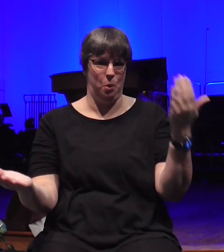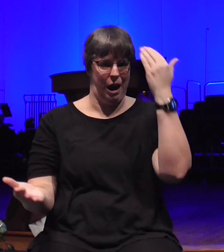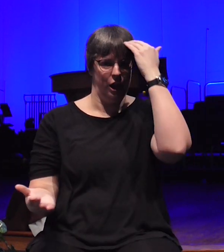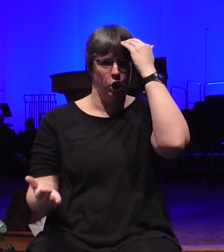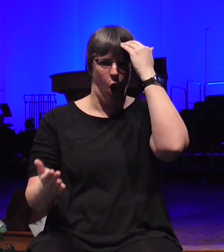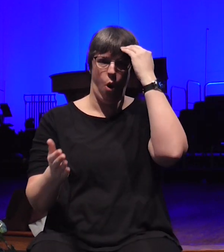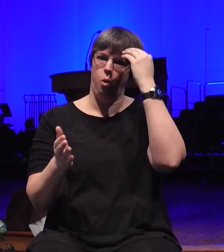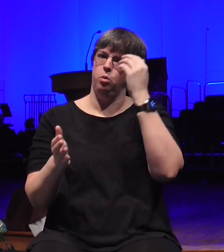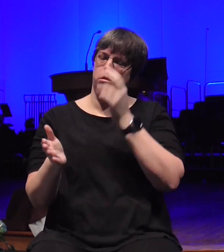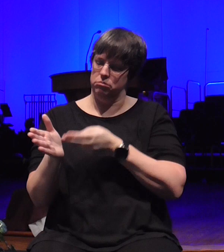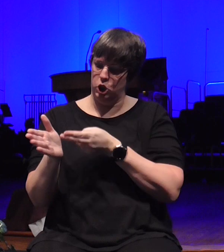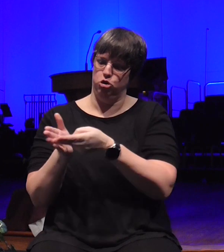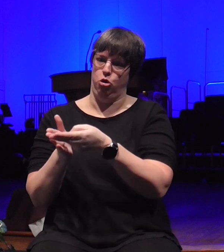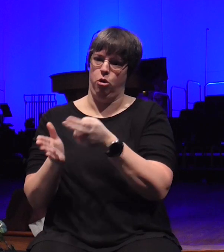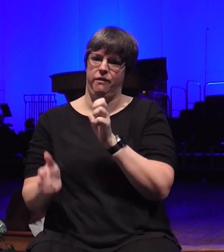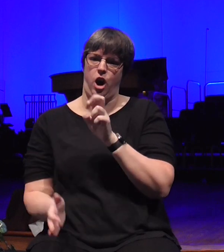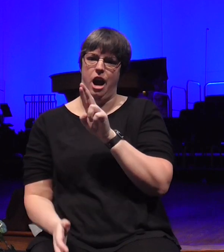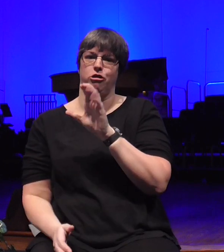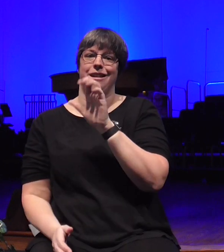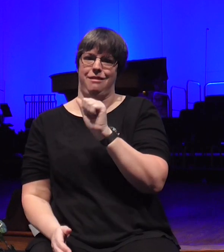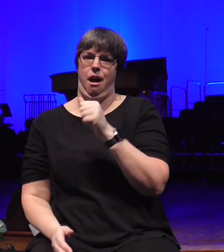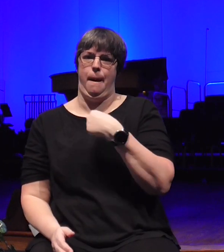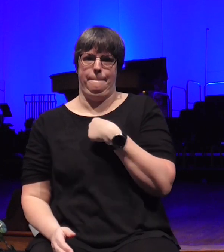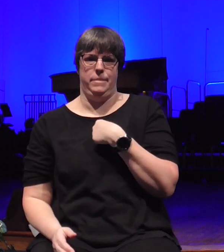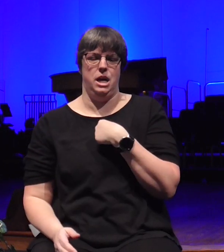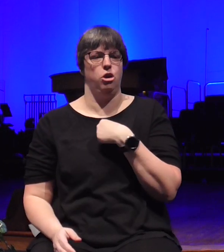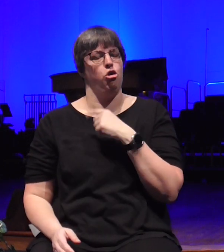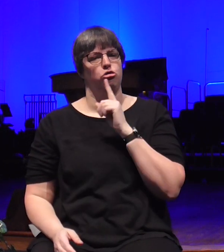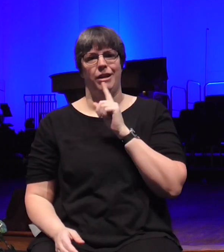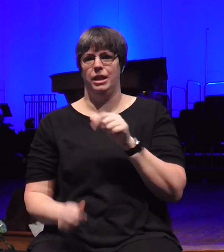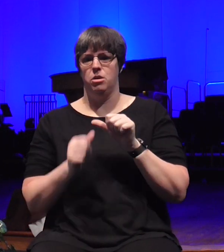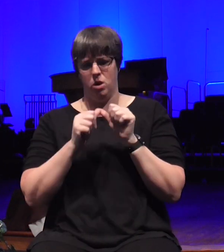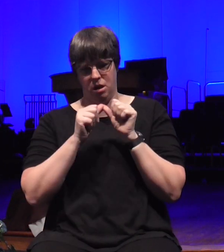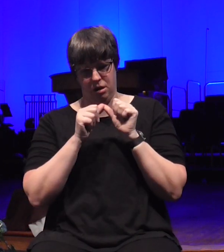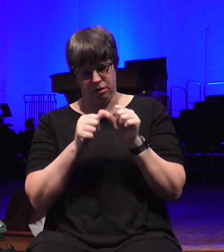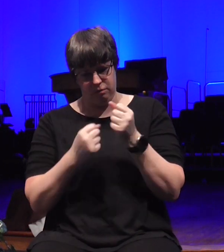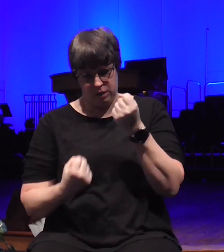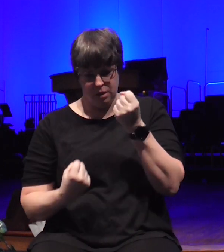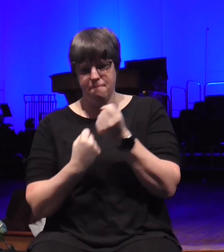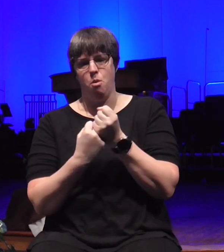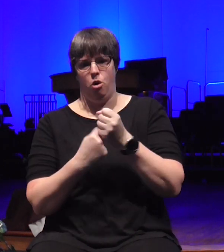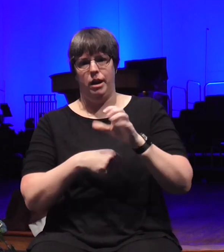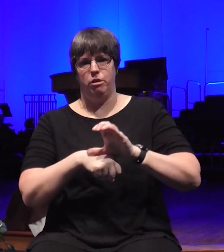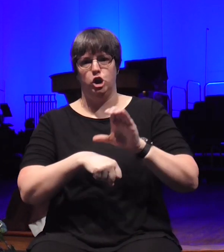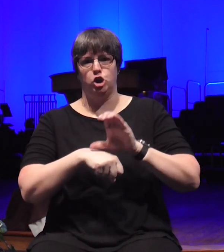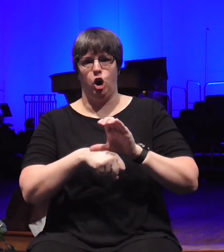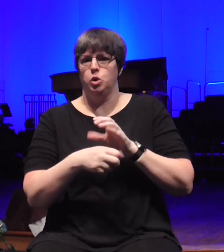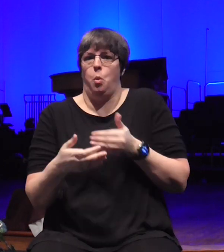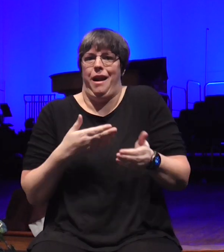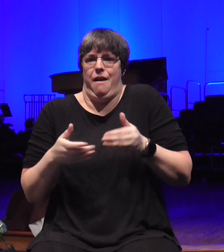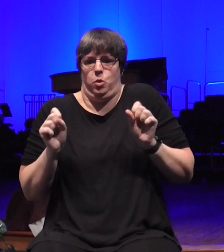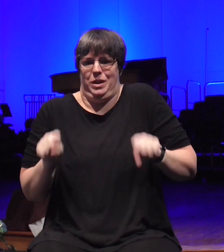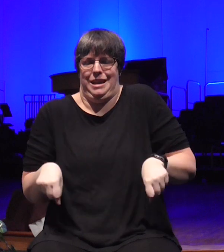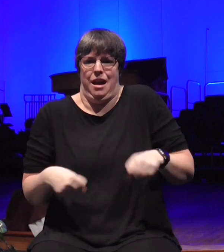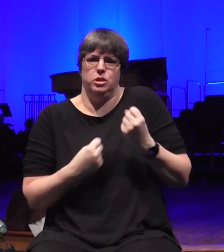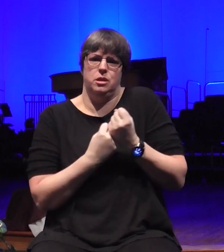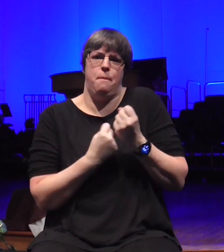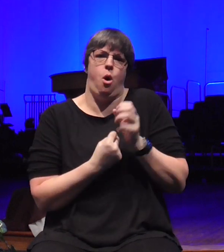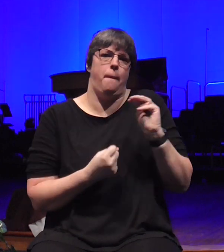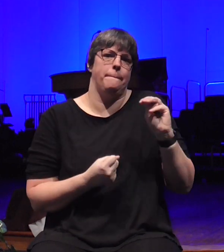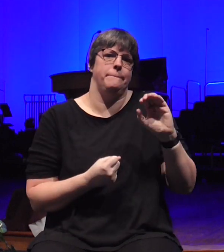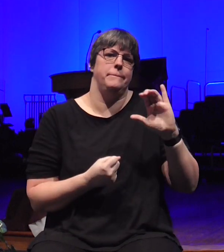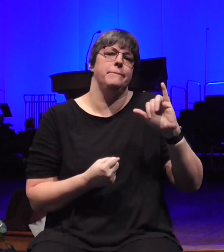so true for Erica and me is we just stand in constant support of Mile High Church, doing whatever we can do to support Dr. Michelle,